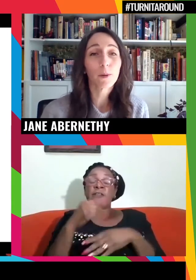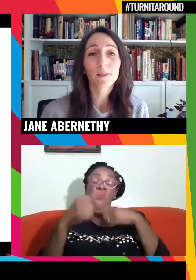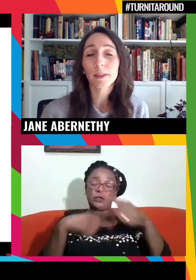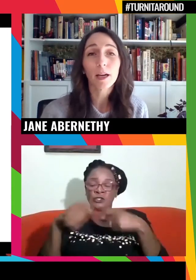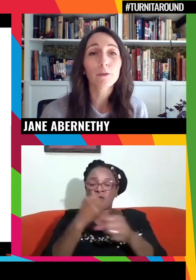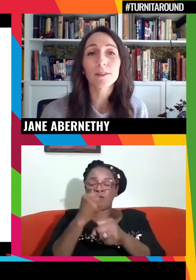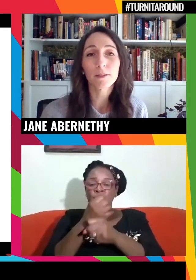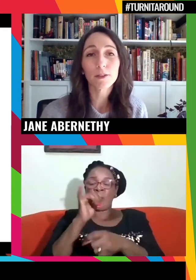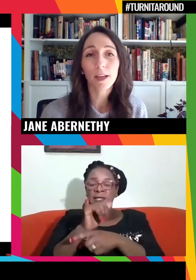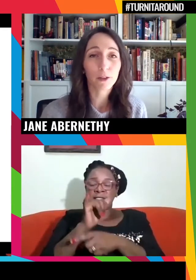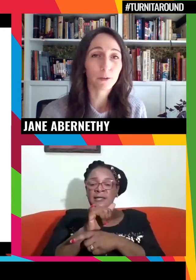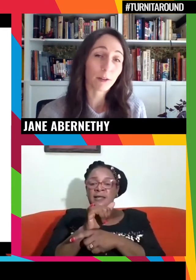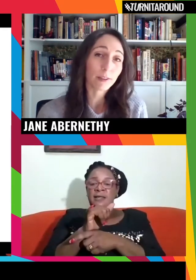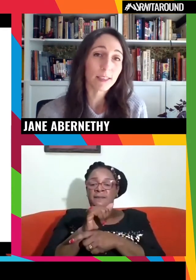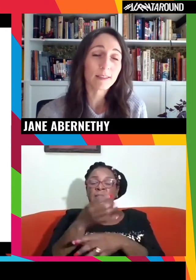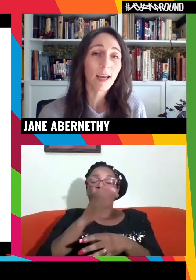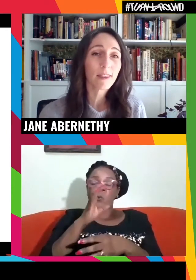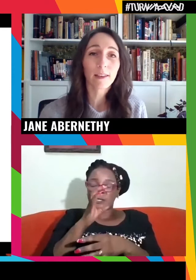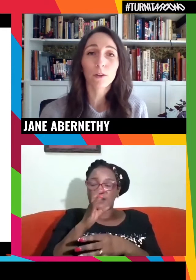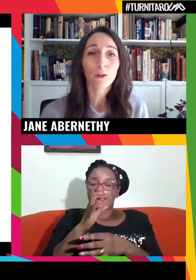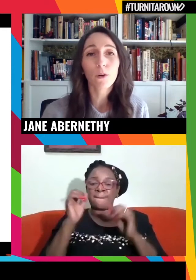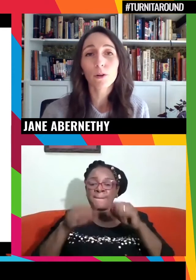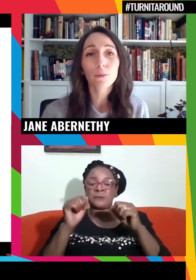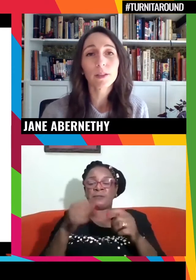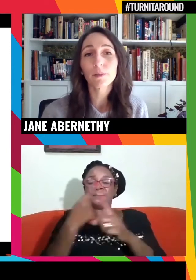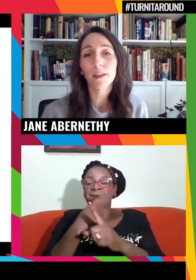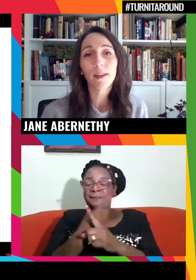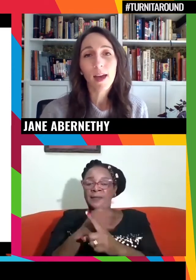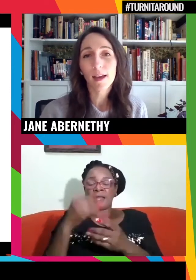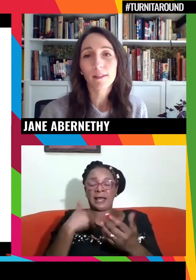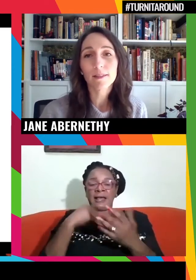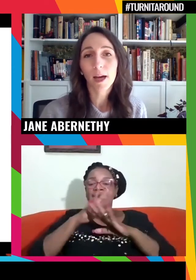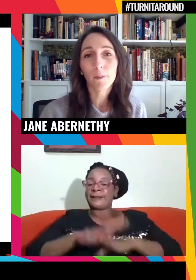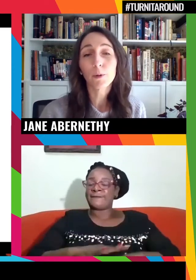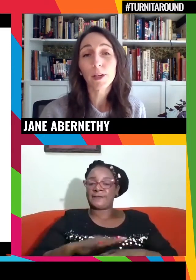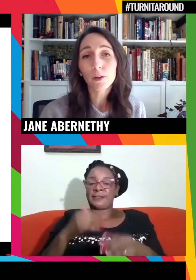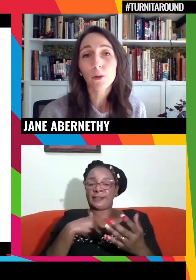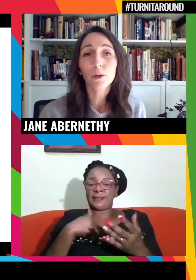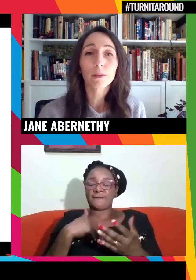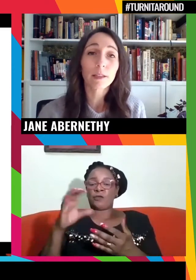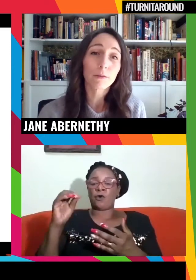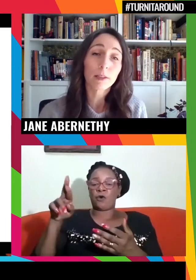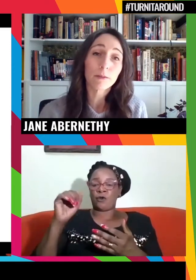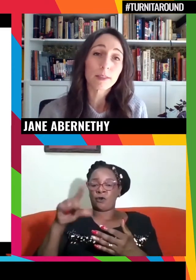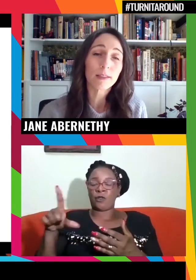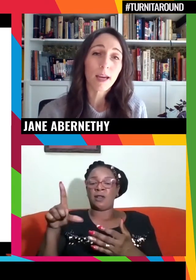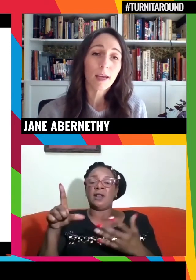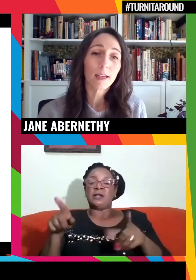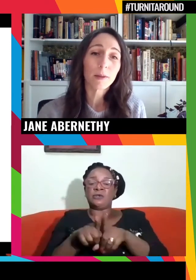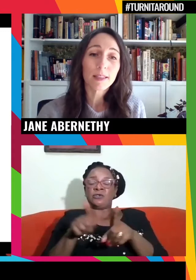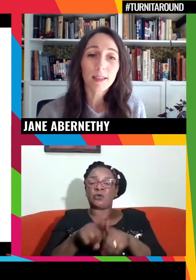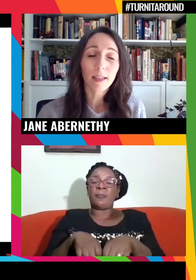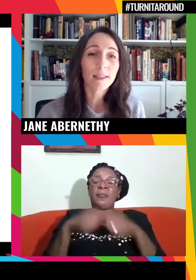for possibly hundreds of years after they're released. They land on coral reefs and break the coral reefs